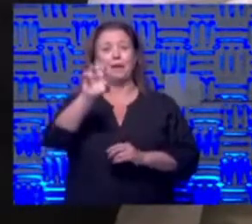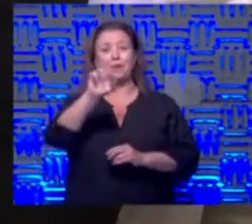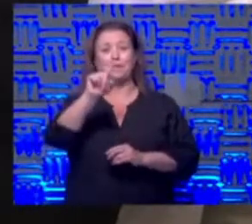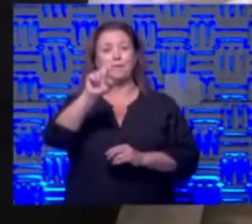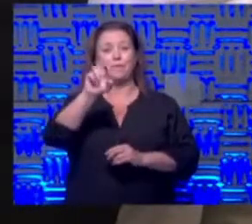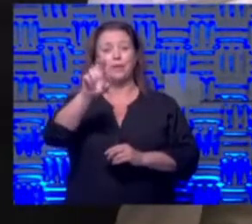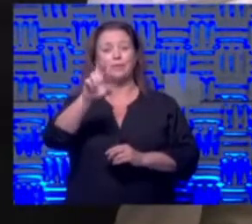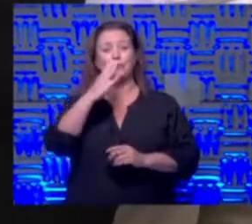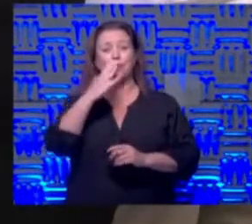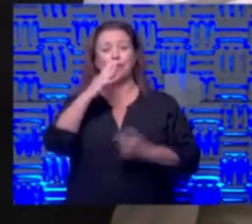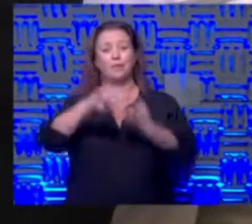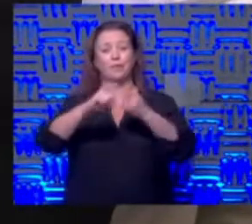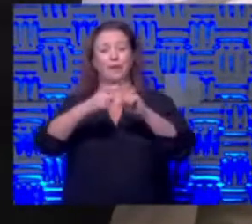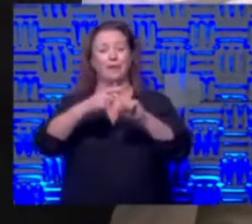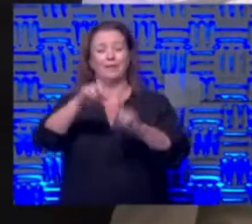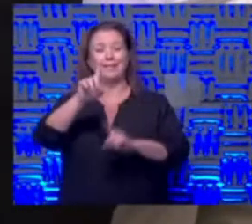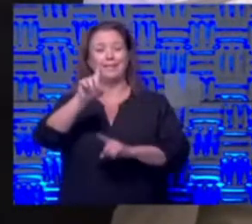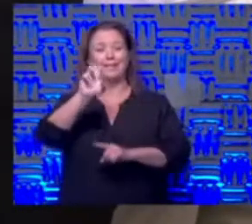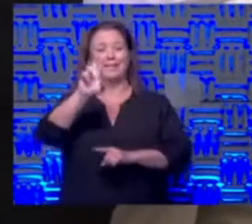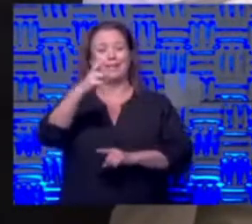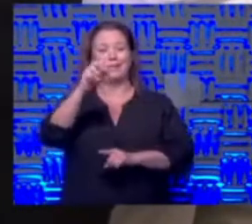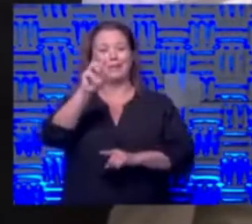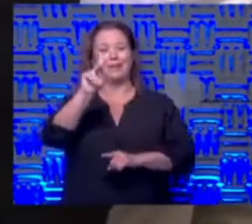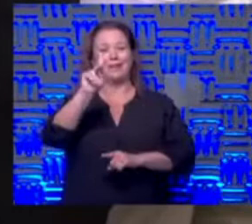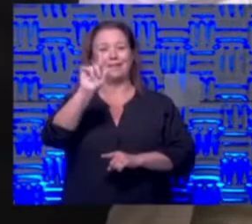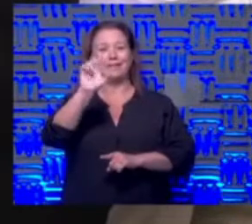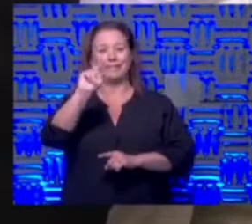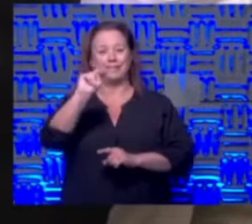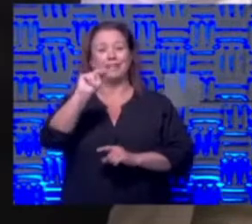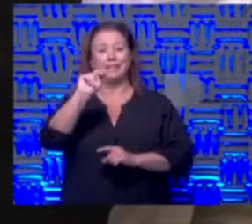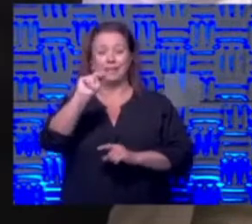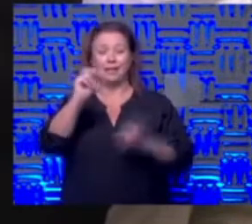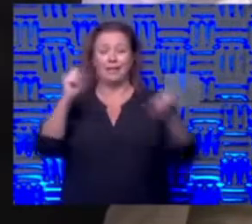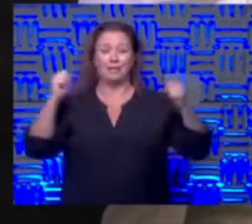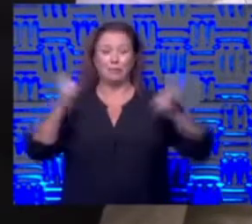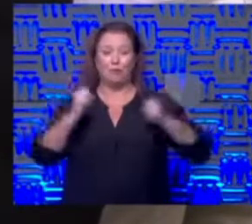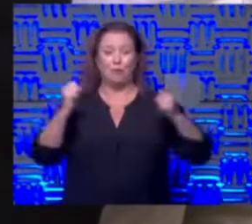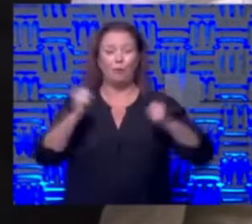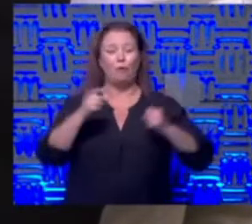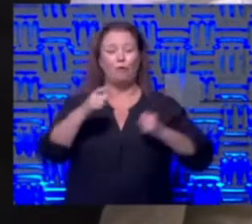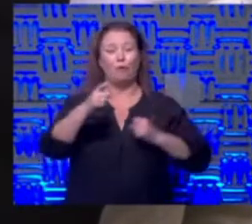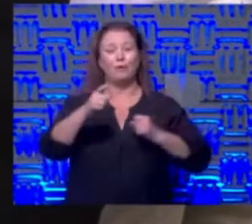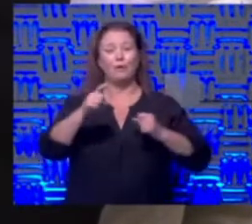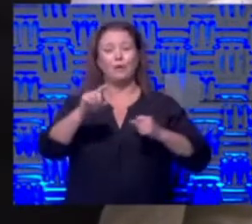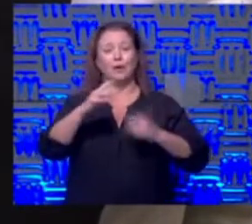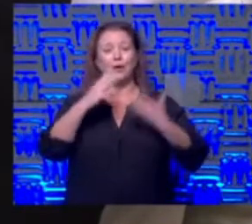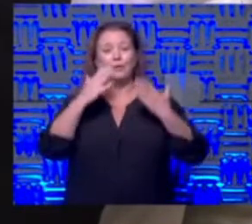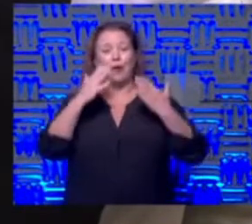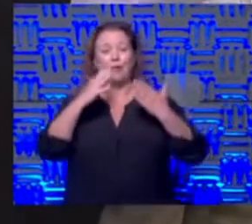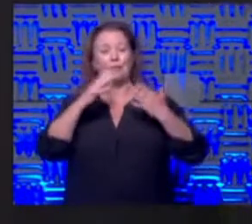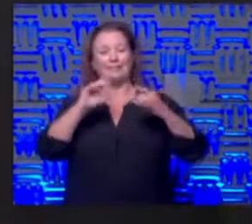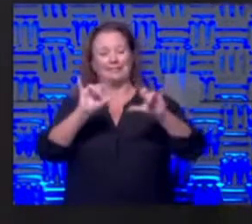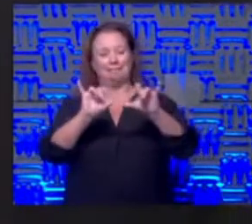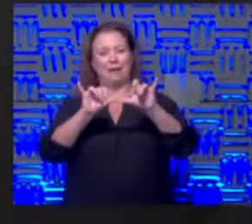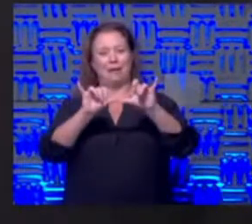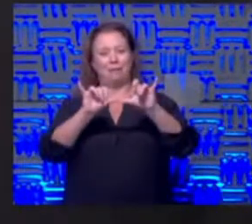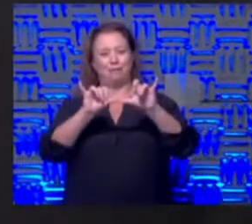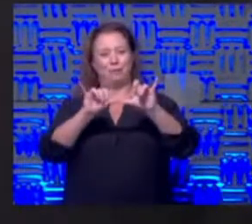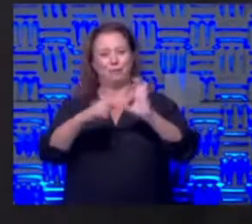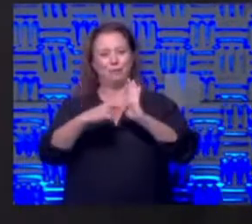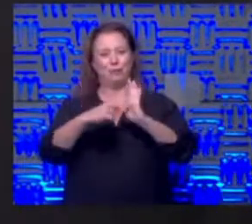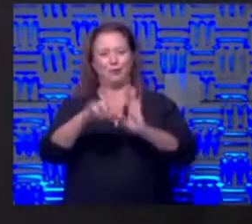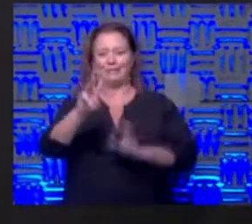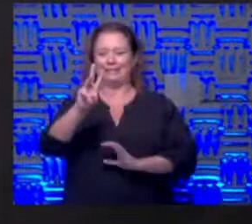here with good old friend Doc. Hi. How are you? It's cold. It is cold. This is our cool tape measure. What does it show us?